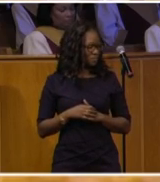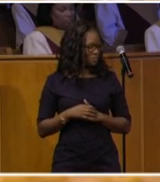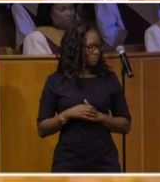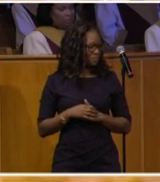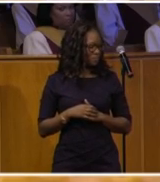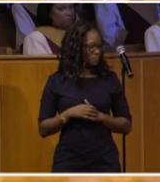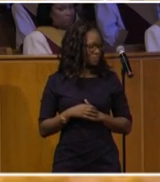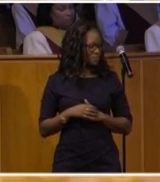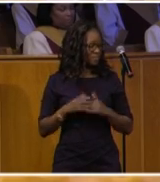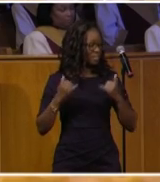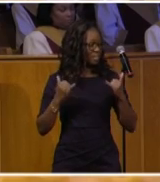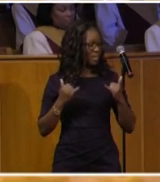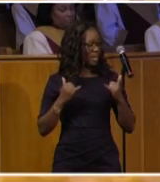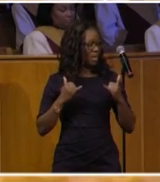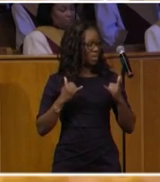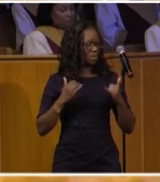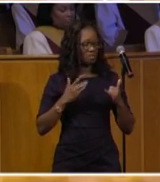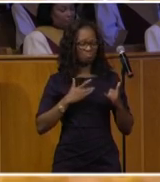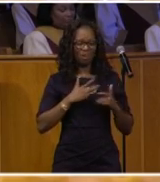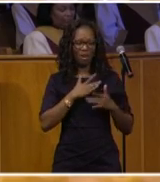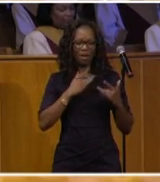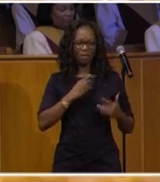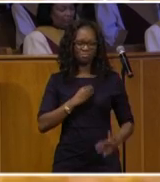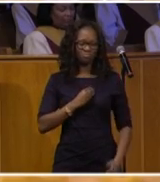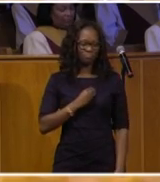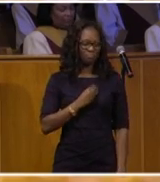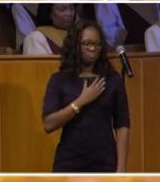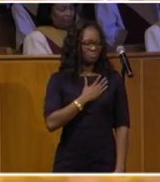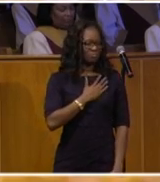And in the joy of my heart,